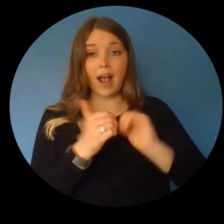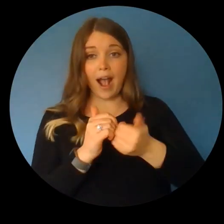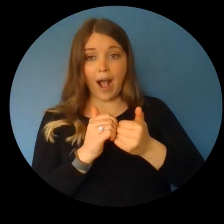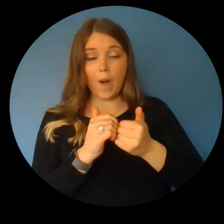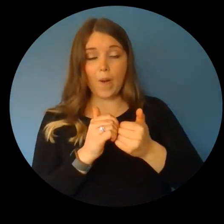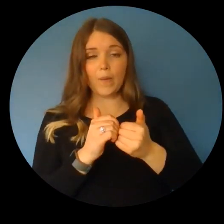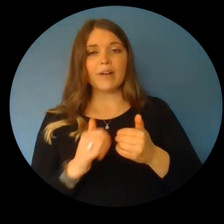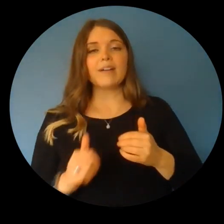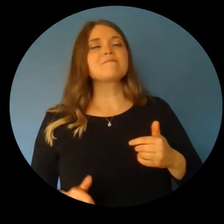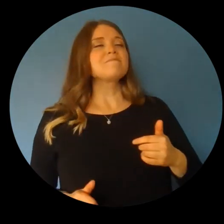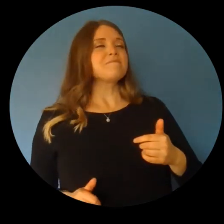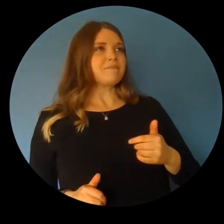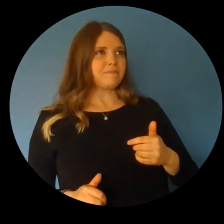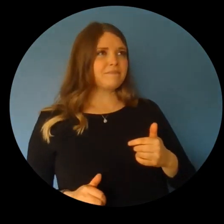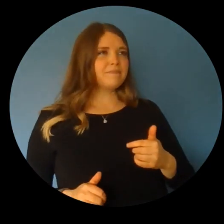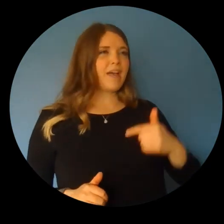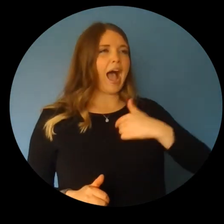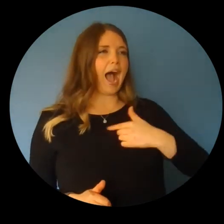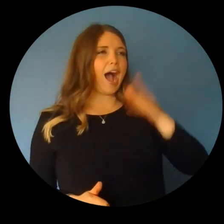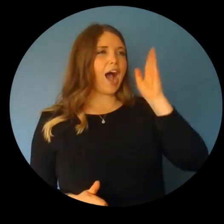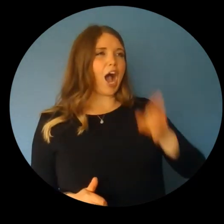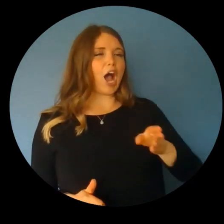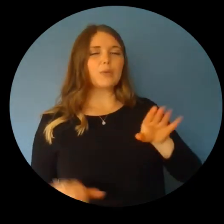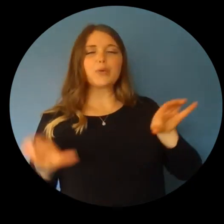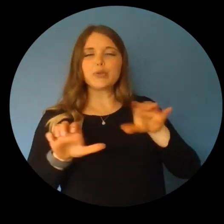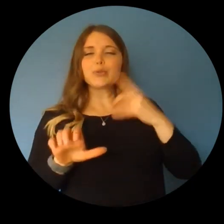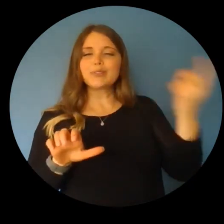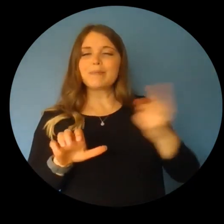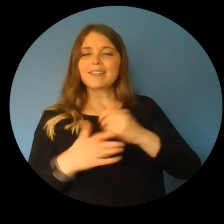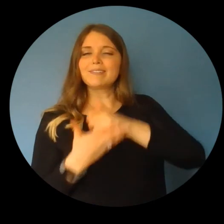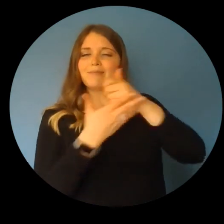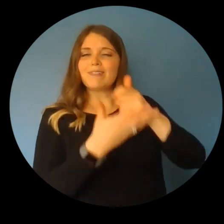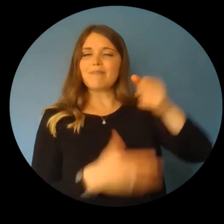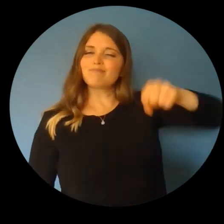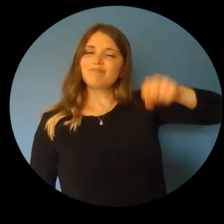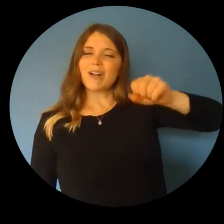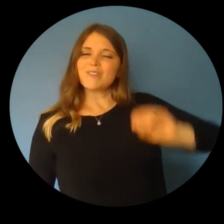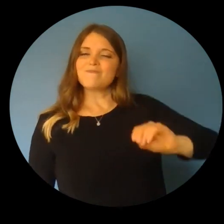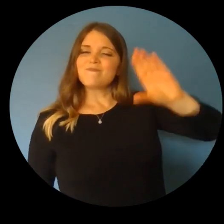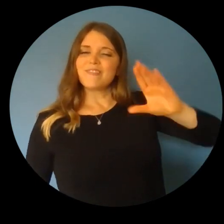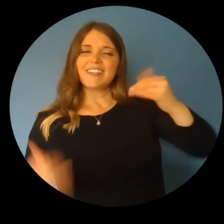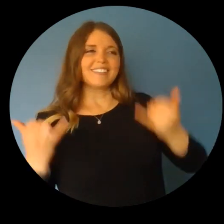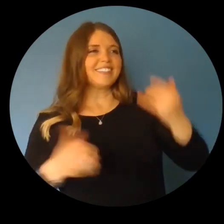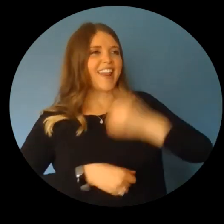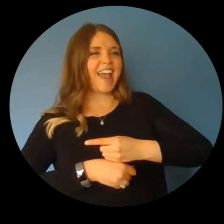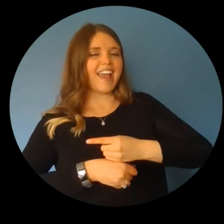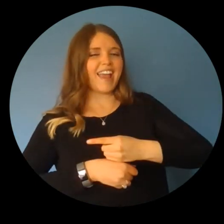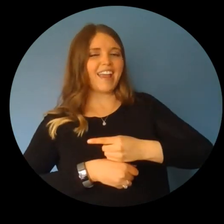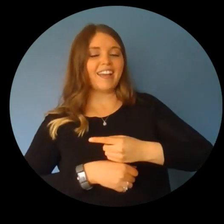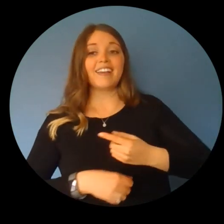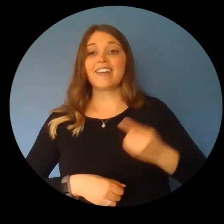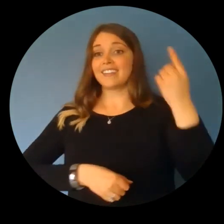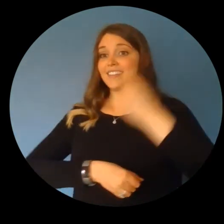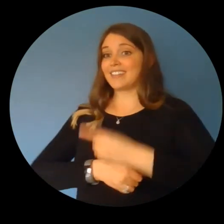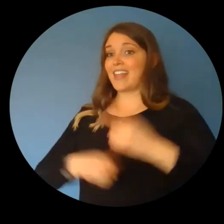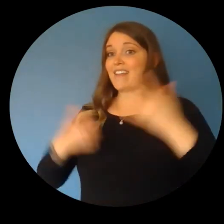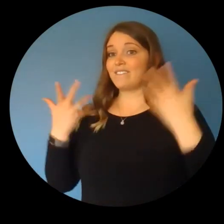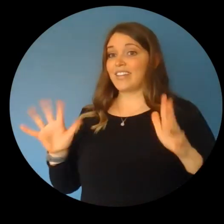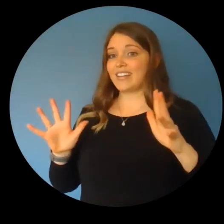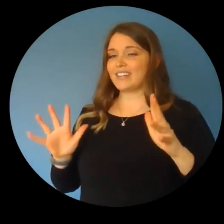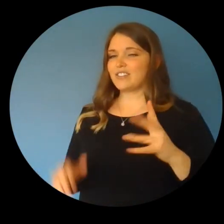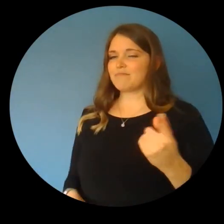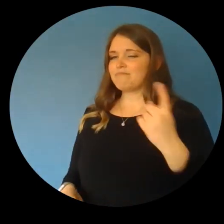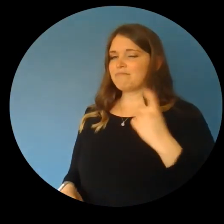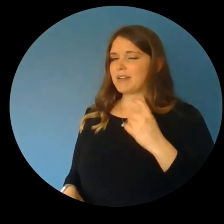yourself, I am going to do something to fill someone's bucket today. And at the end of each day, ask yourself,